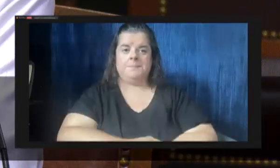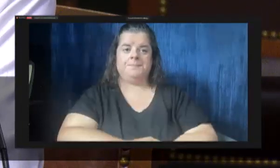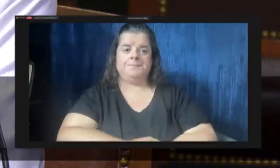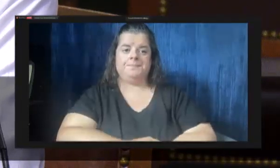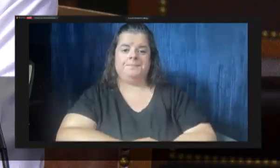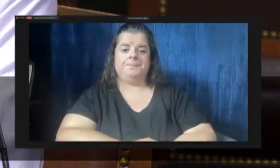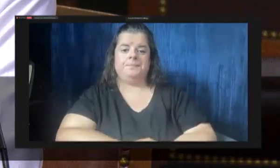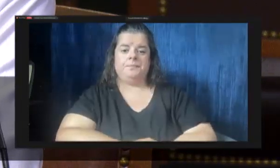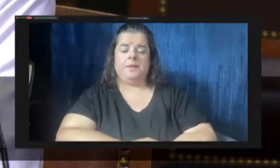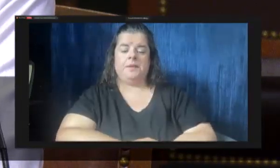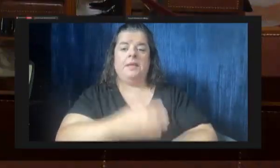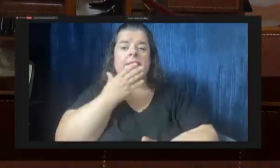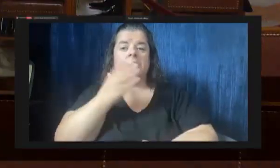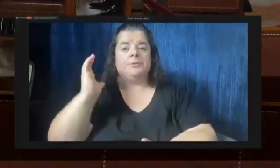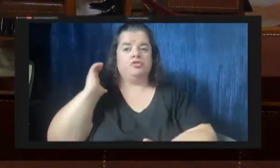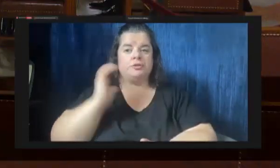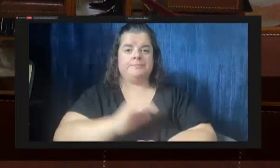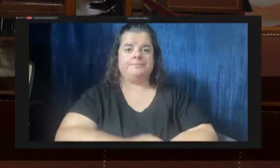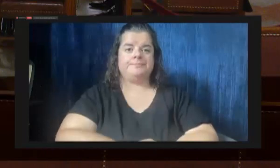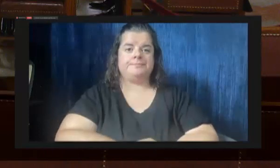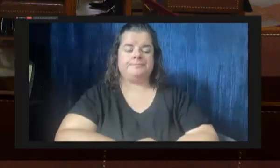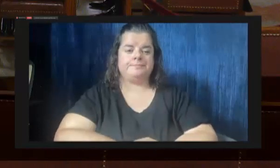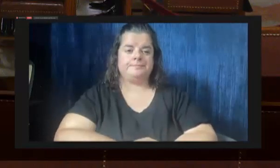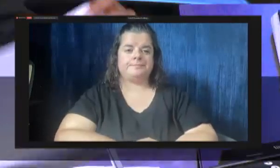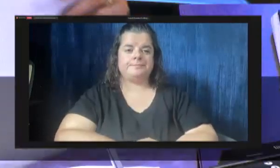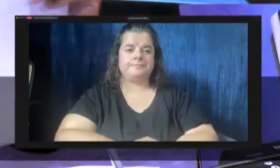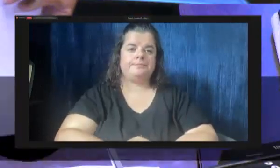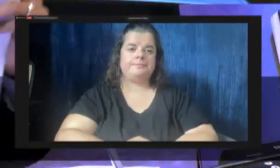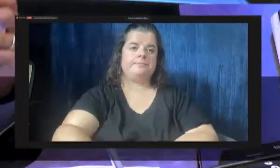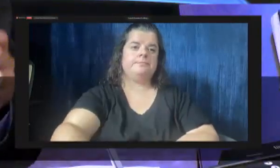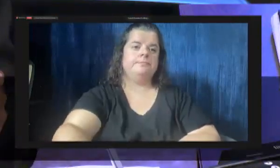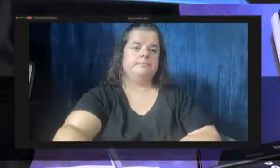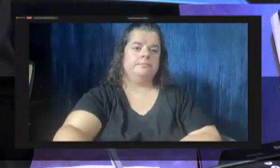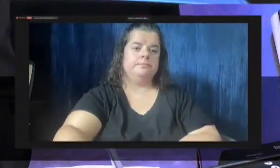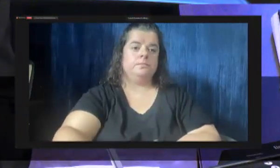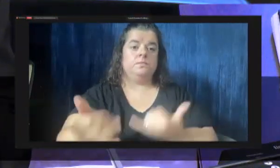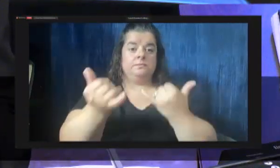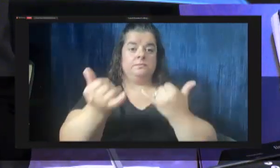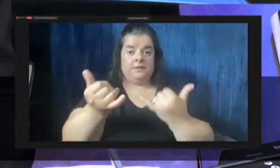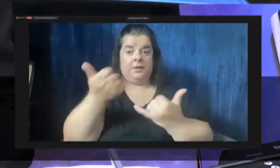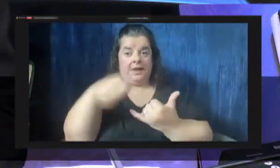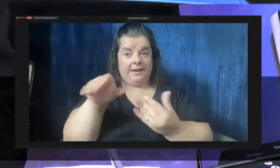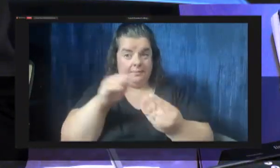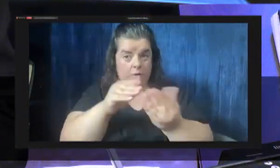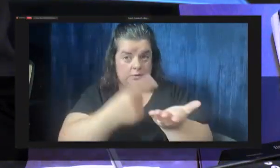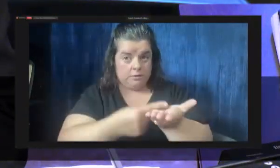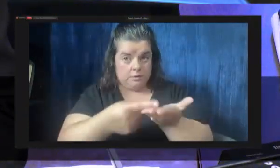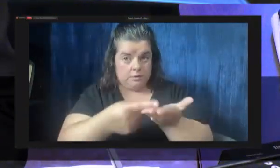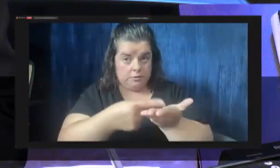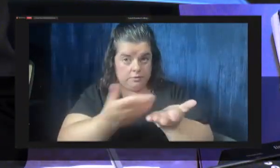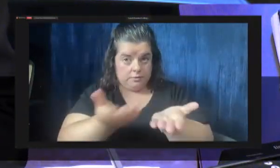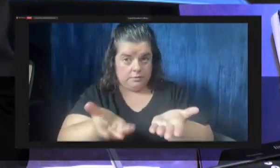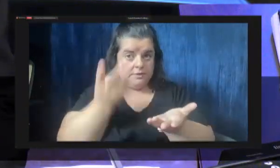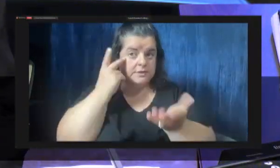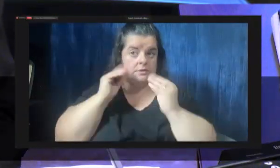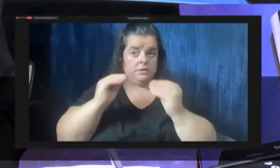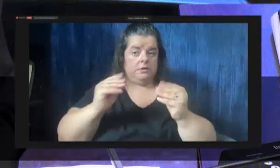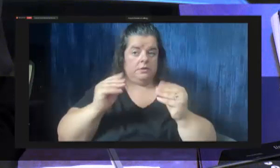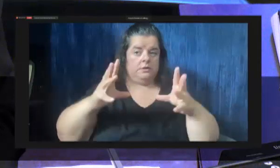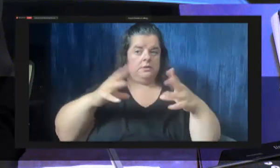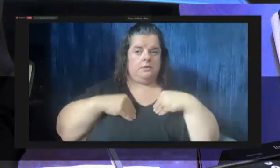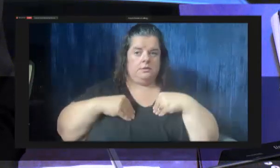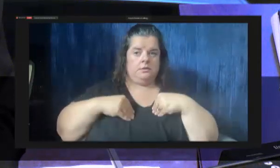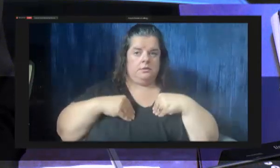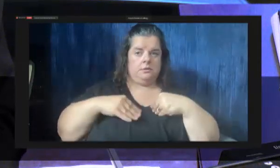Thanks, Mr. Chair. Thank you. With that, any further discussion? Seeing none, all those in favor say